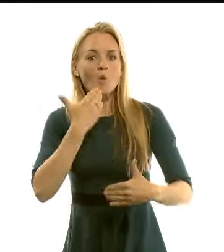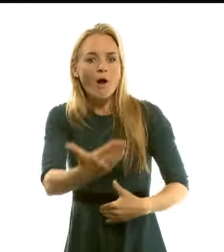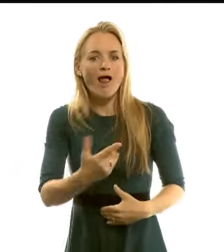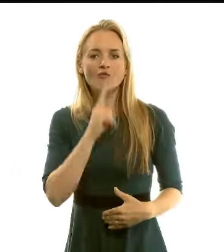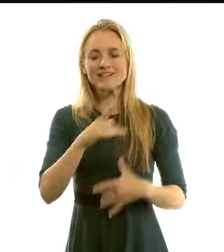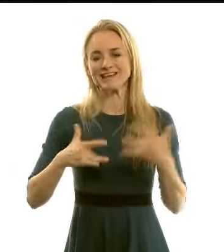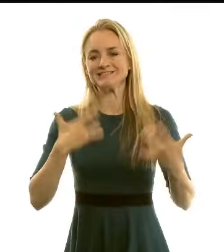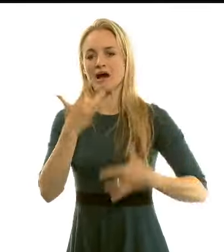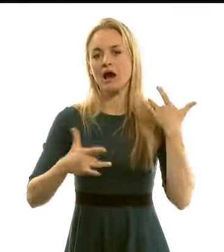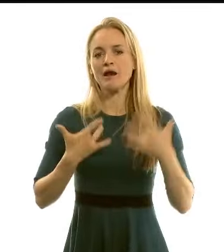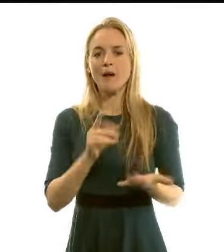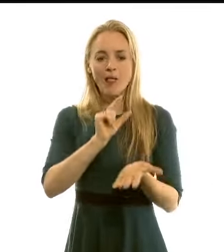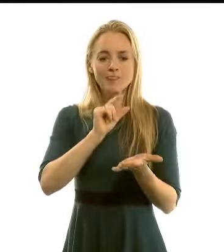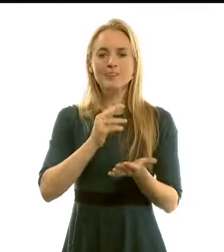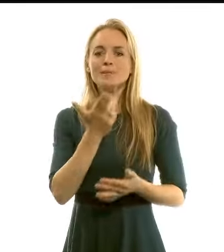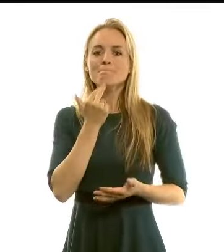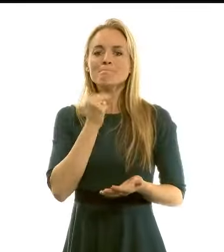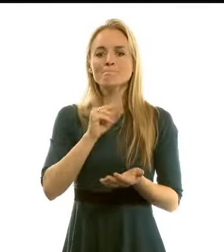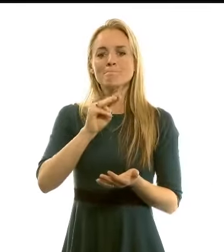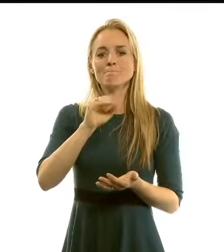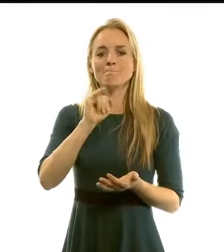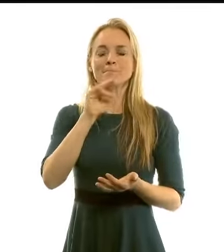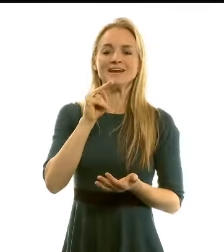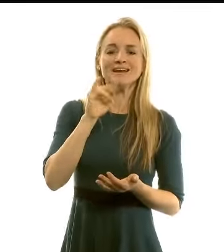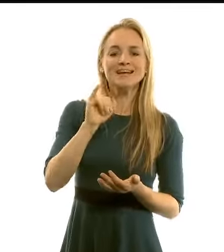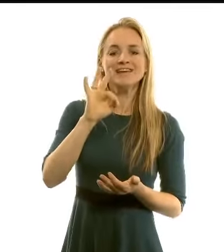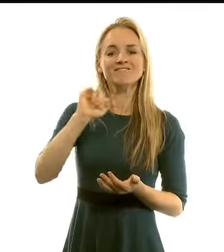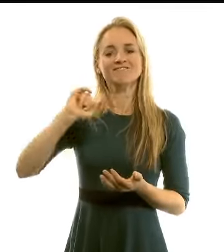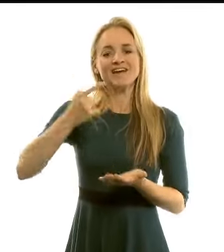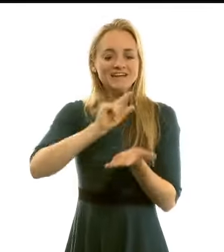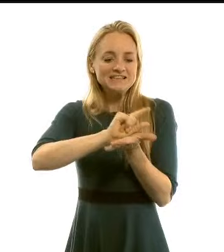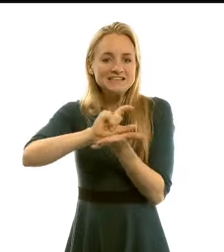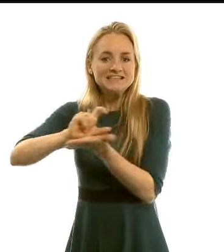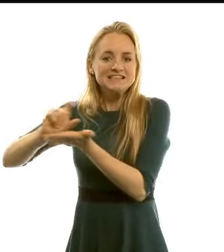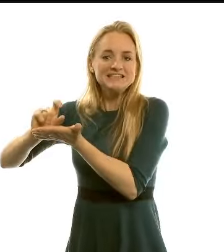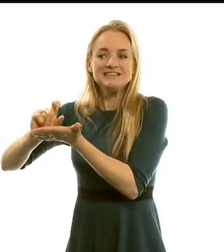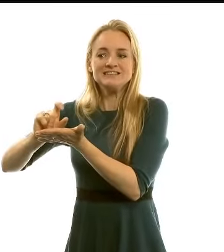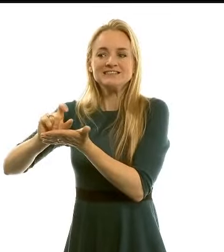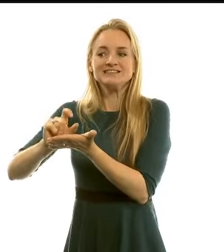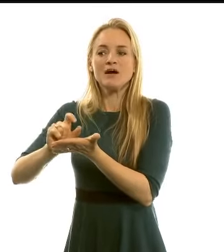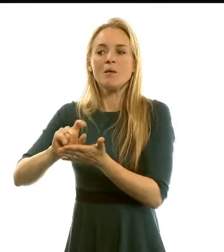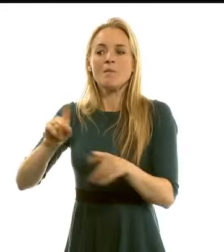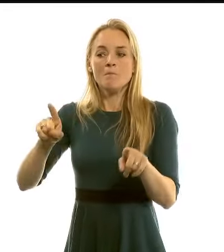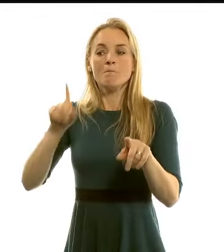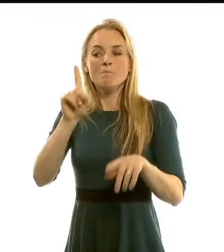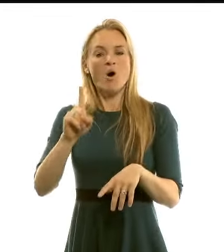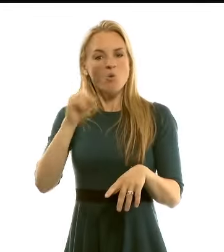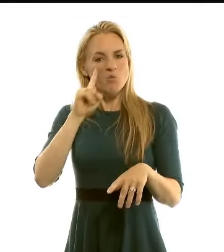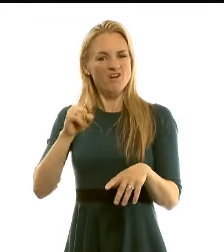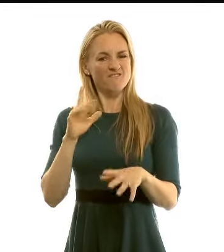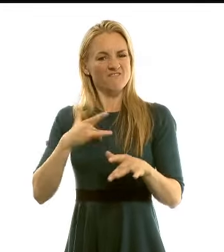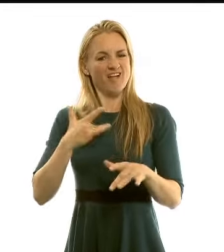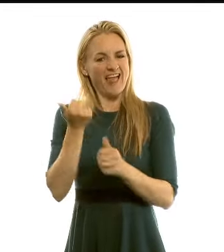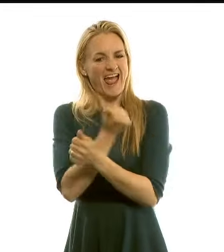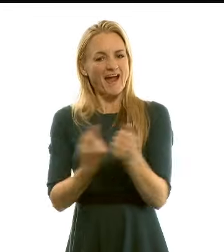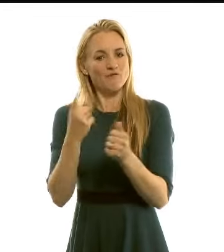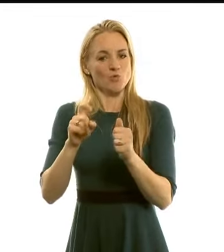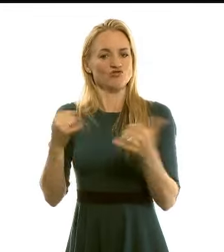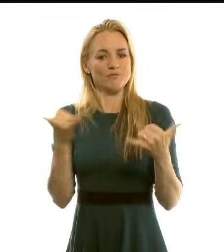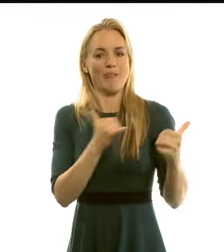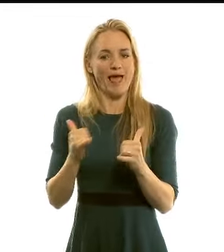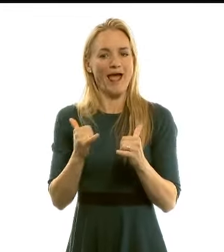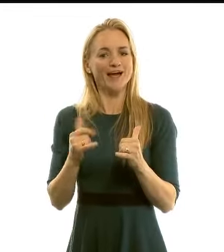but more importantly, because we believe that everybody should play well. We got the Braille bricks out here. It's lit. Love it. And Randall, you're